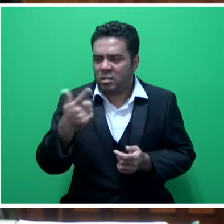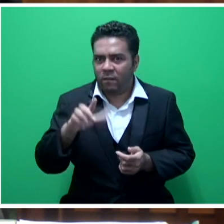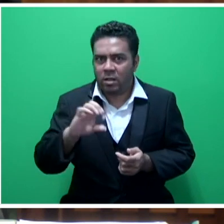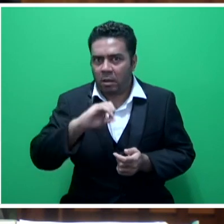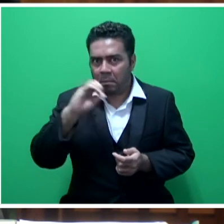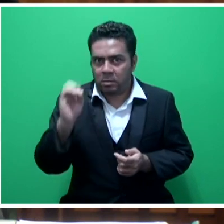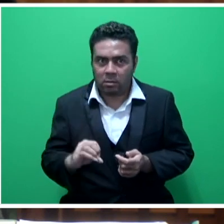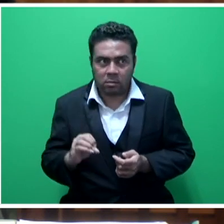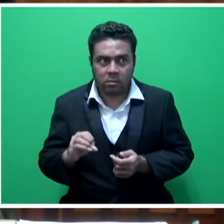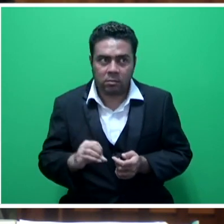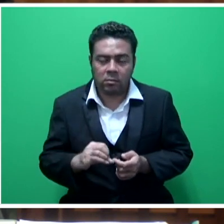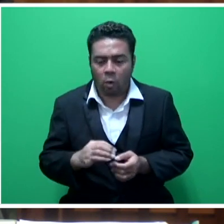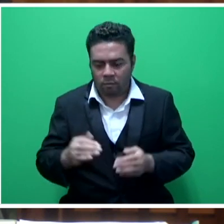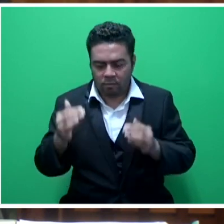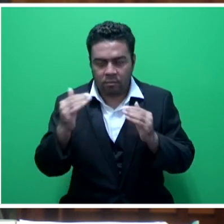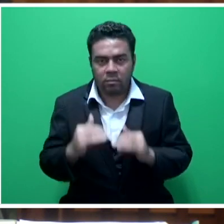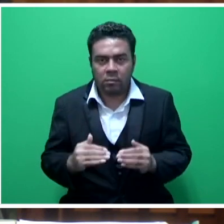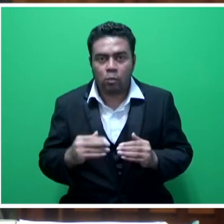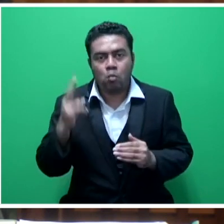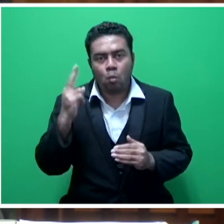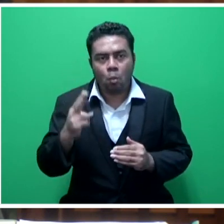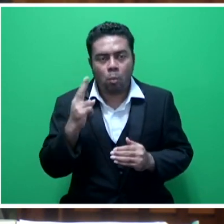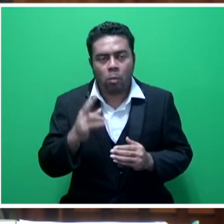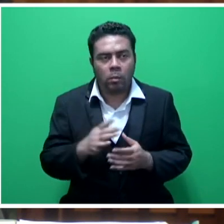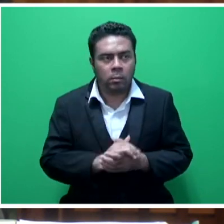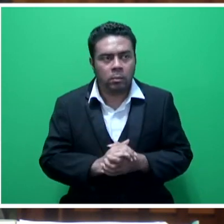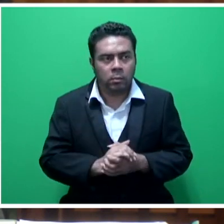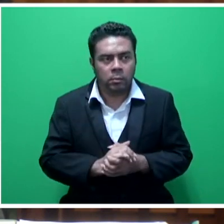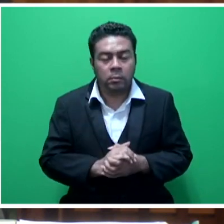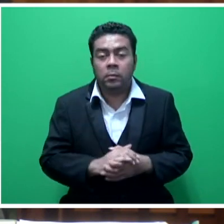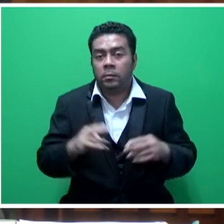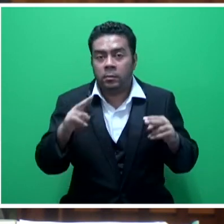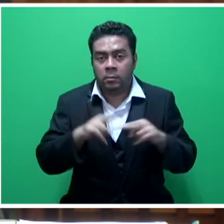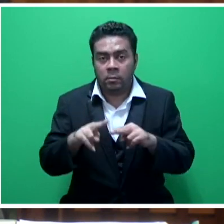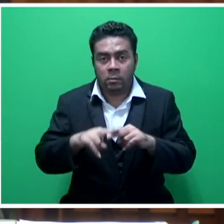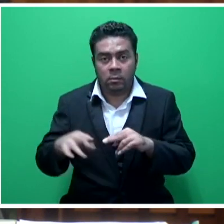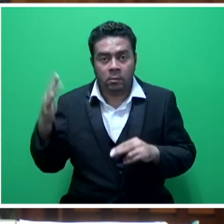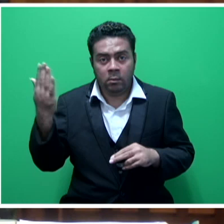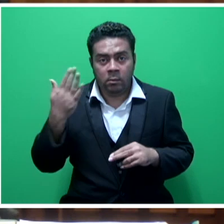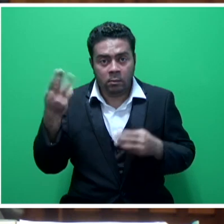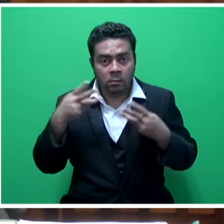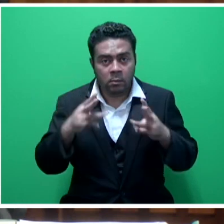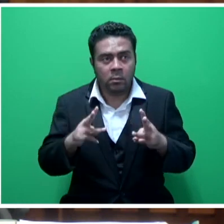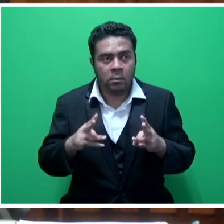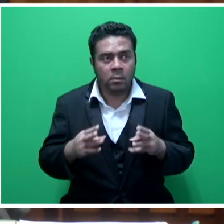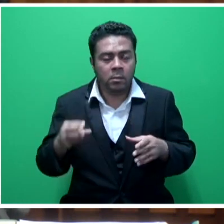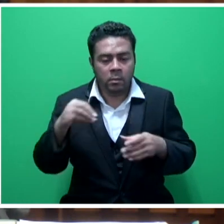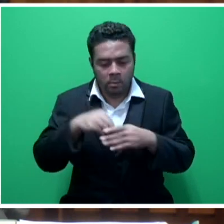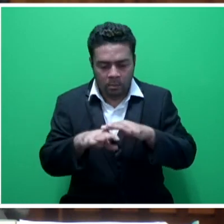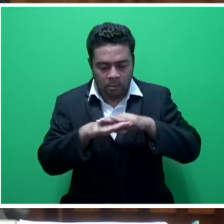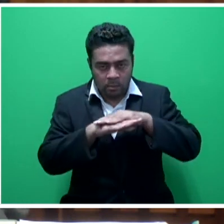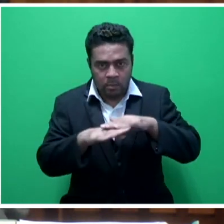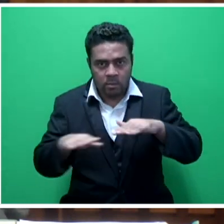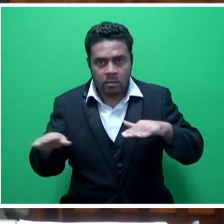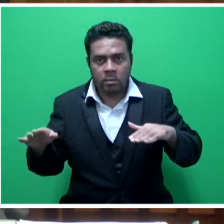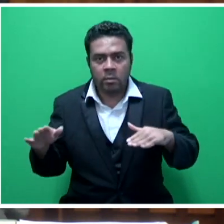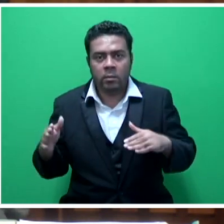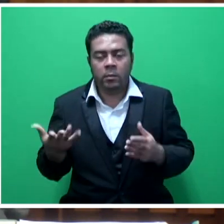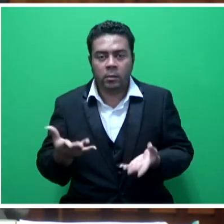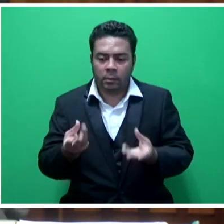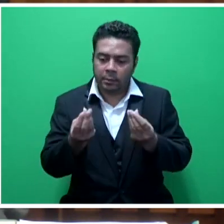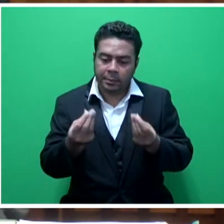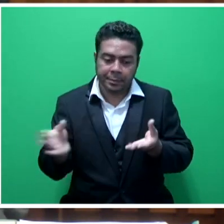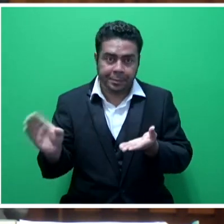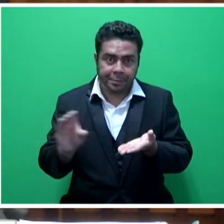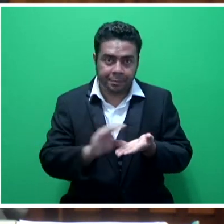70% of past normal by the end of 2021. Fiji Airways base case of cash